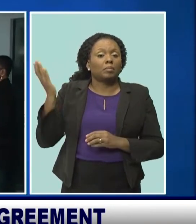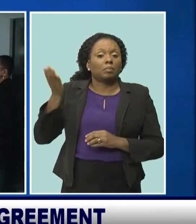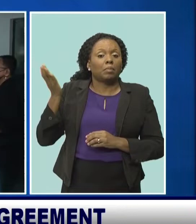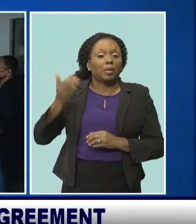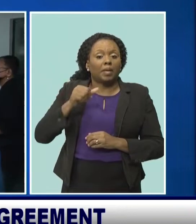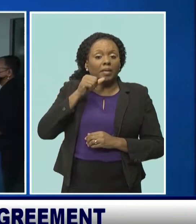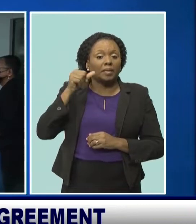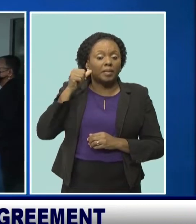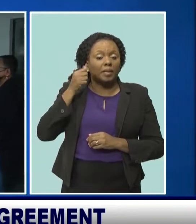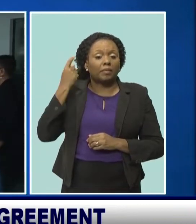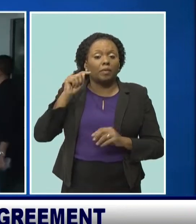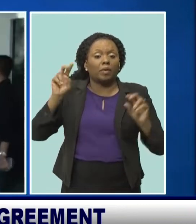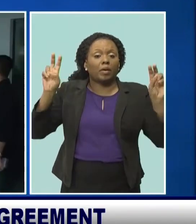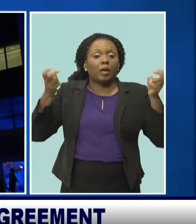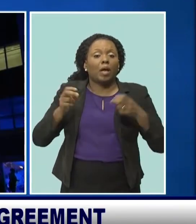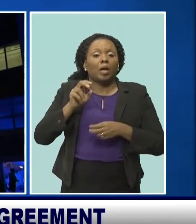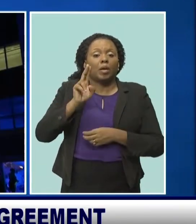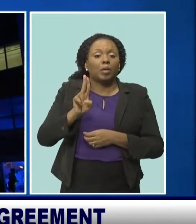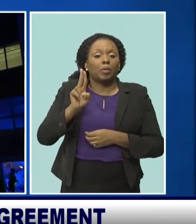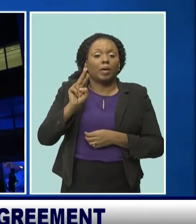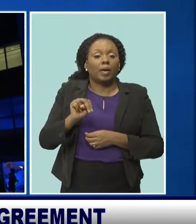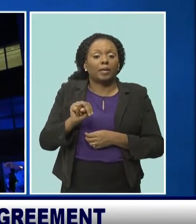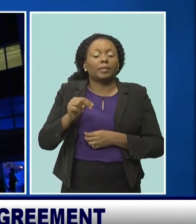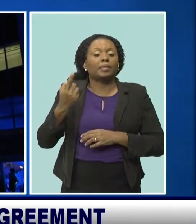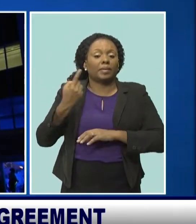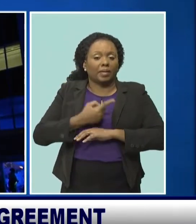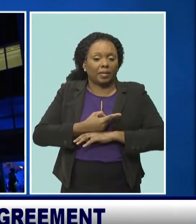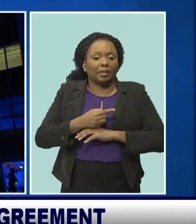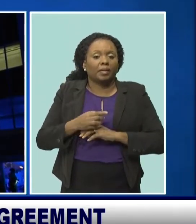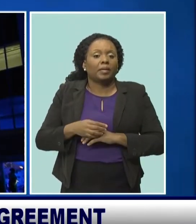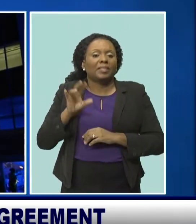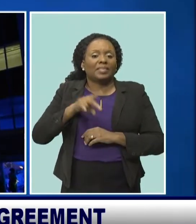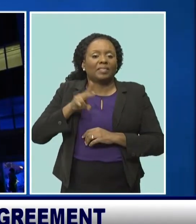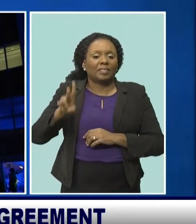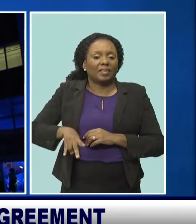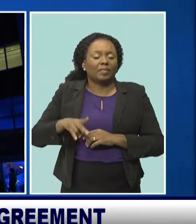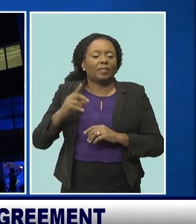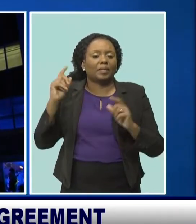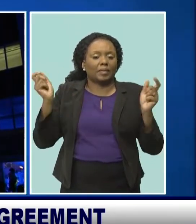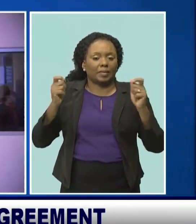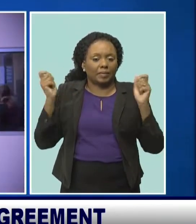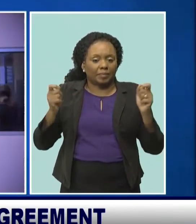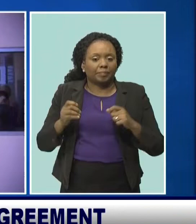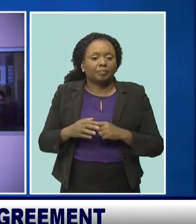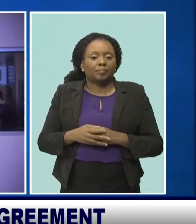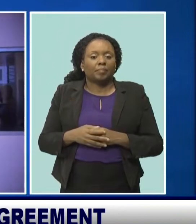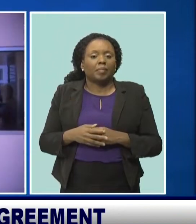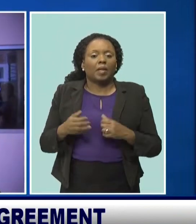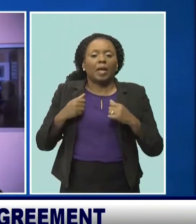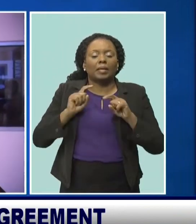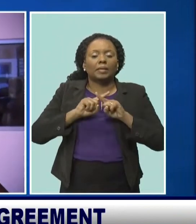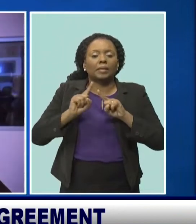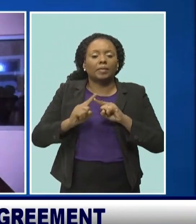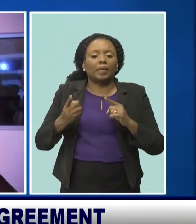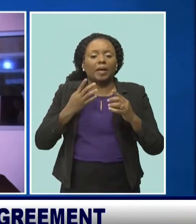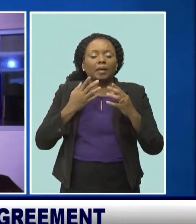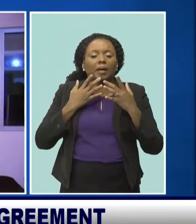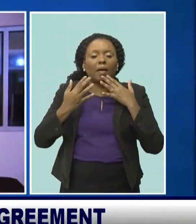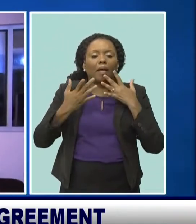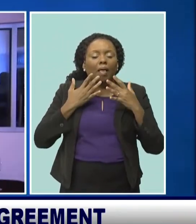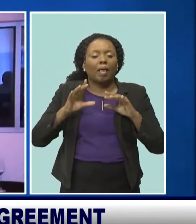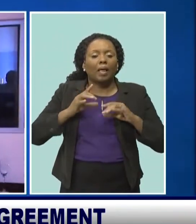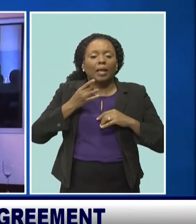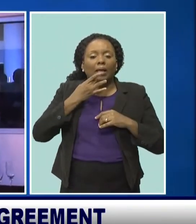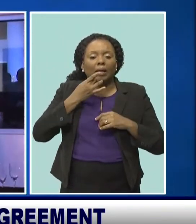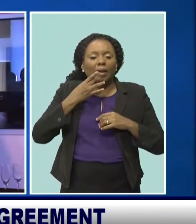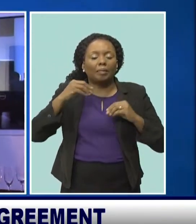observed its 77th anniversary. The occasion was commemorated with the lighting of the UN's multi-country office in blue, a symbol of